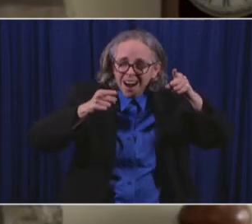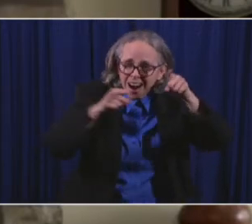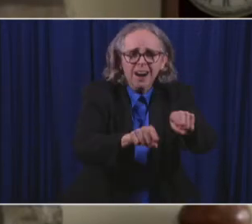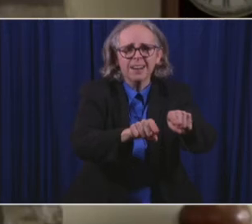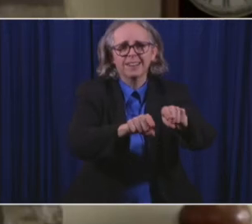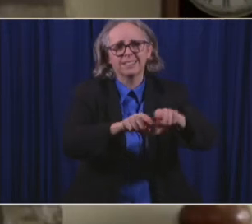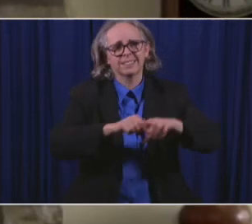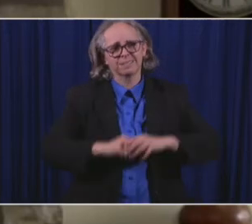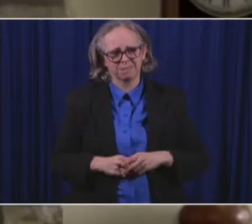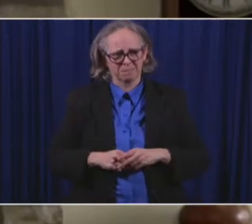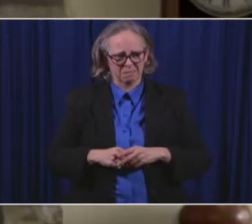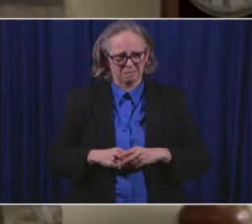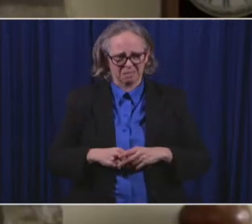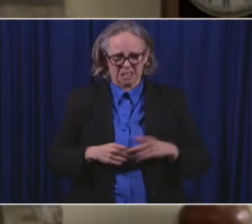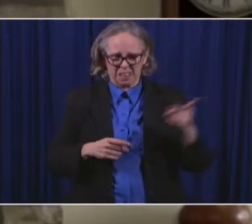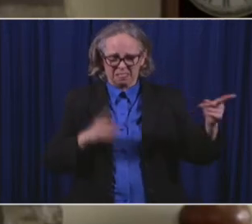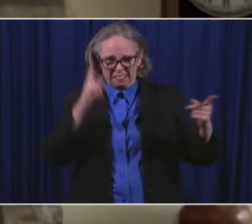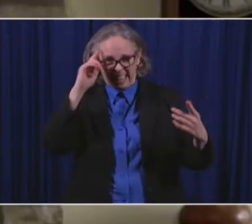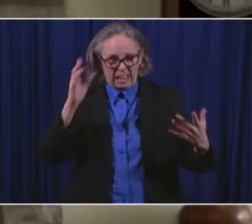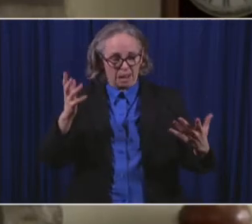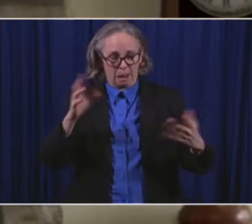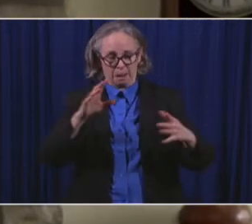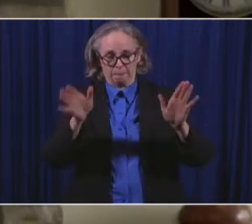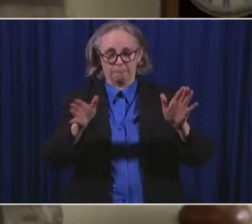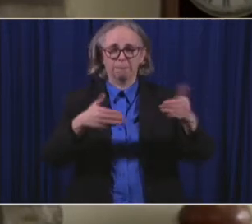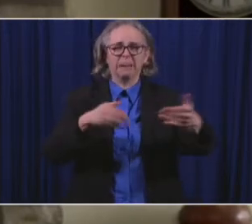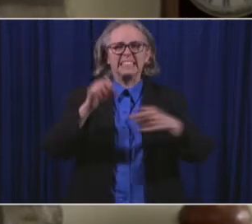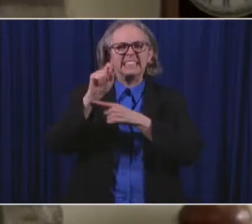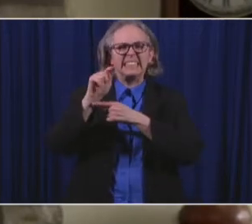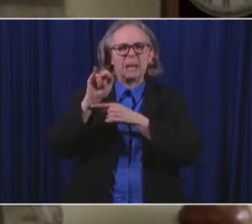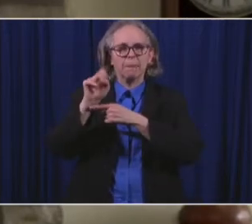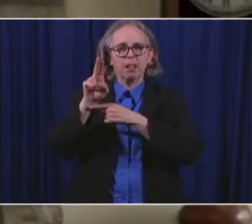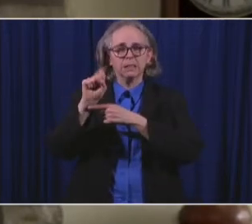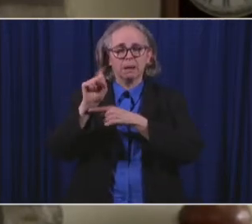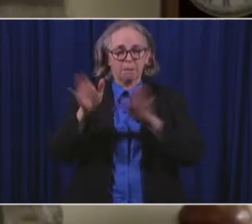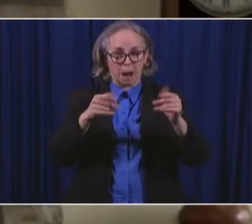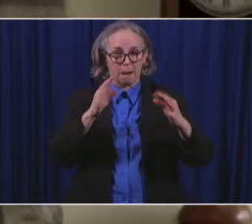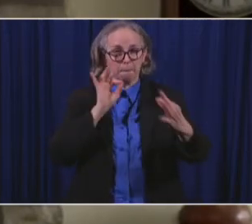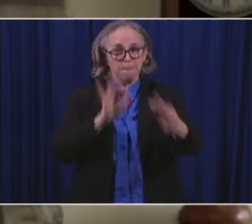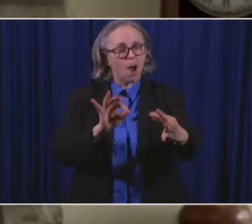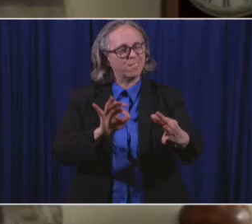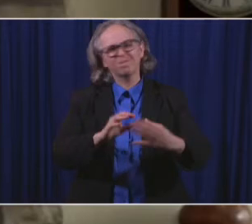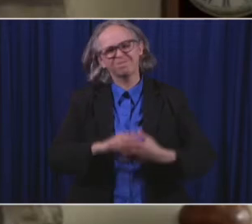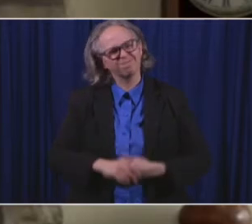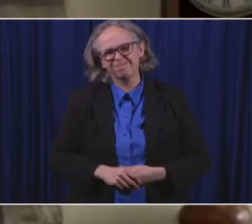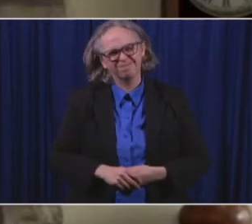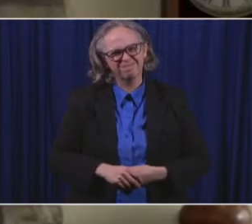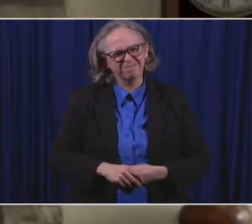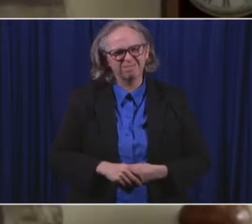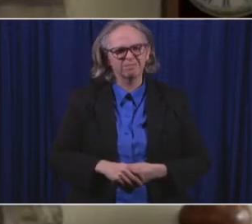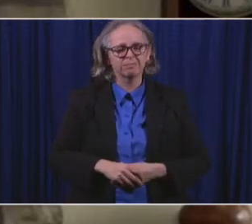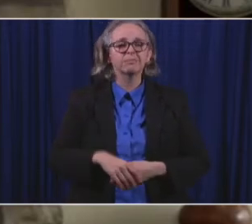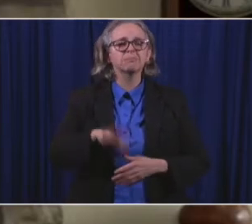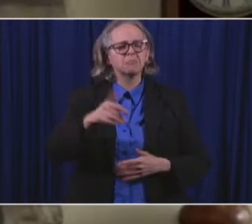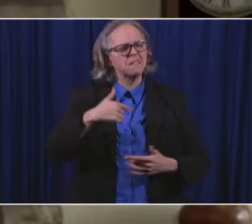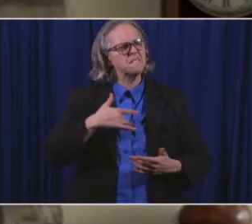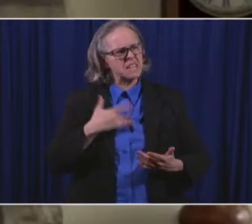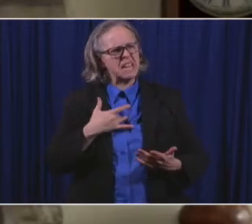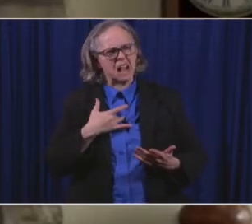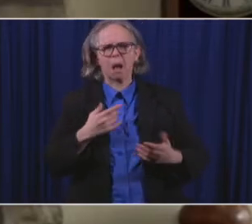to be perfect. I don't expect it to be what I would write necessarily, but I think everybody kind of